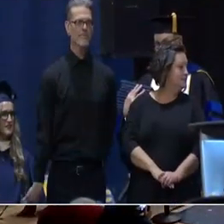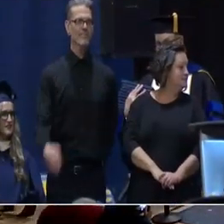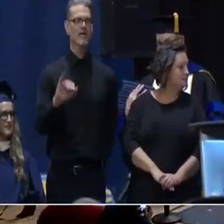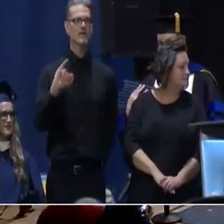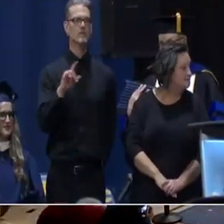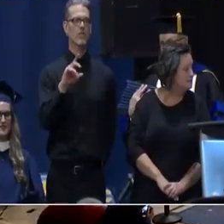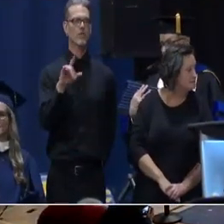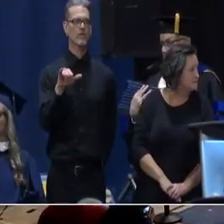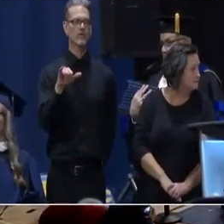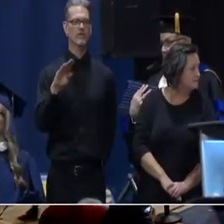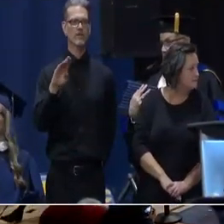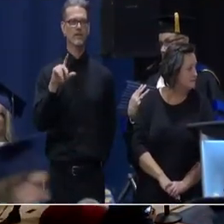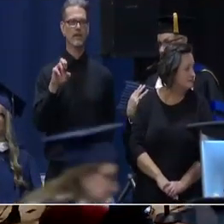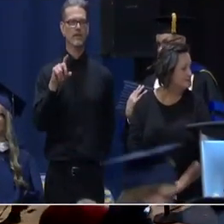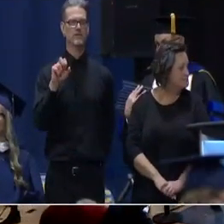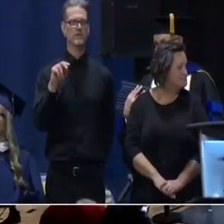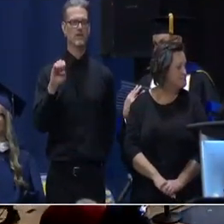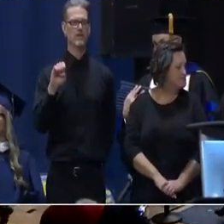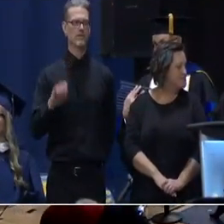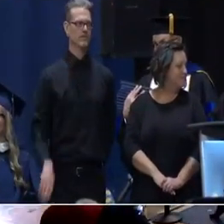Julie Bledsoe.